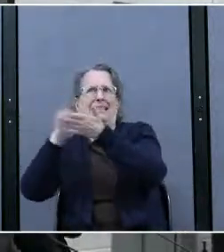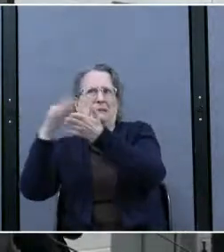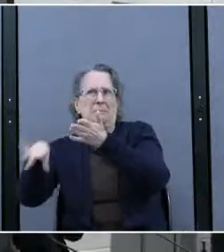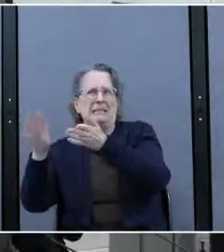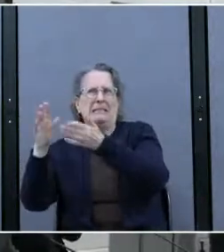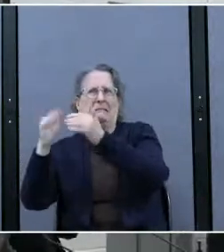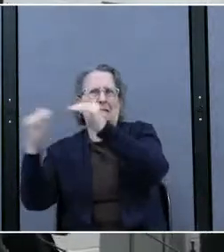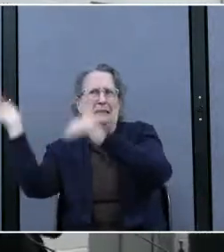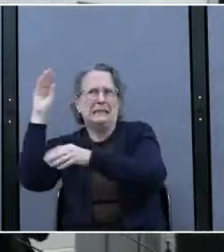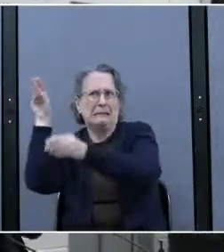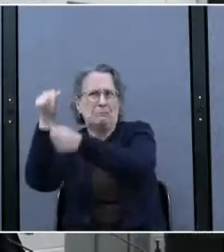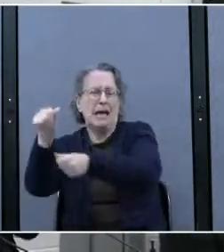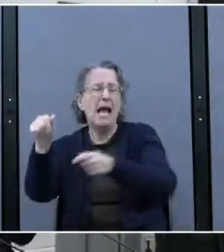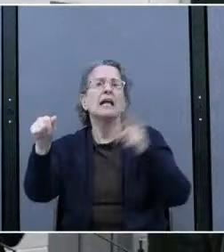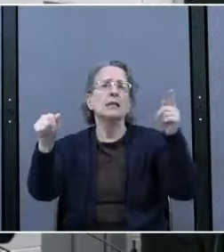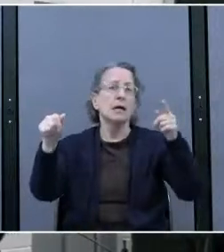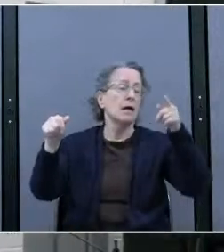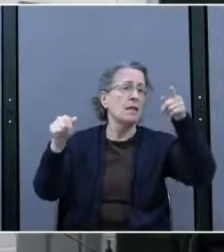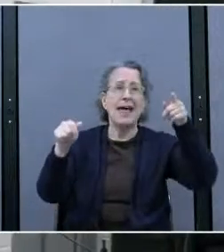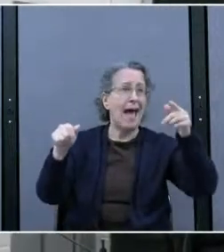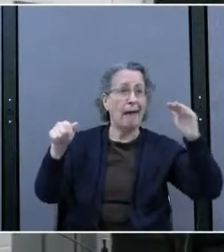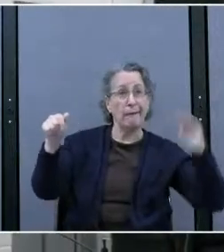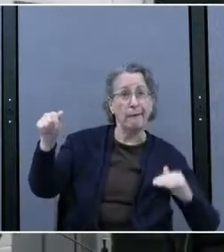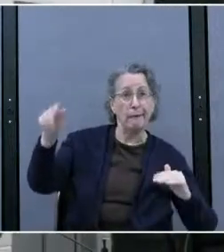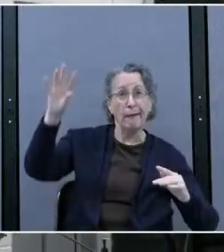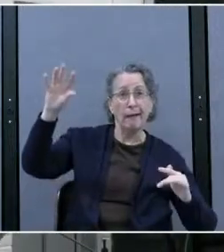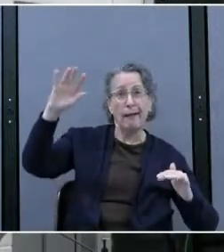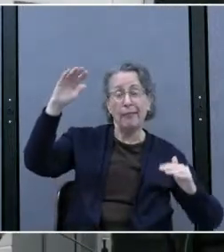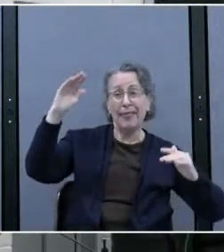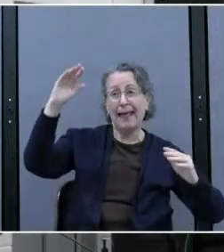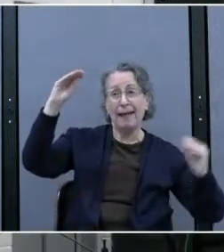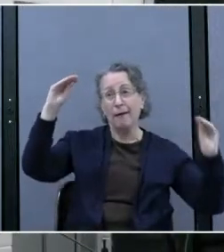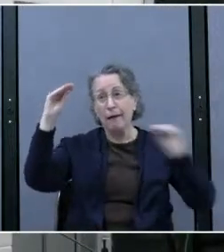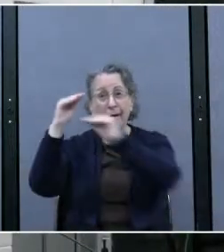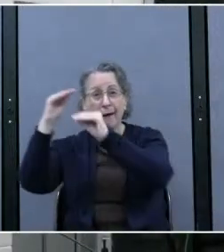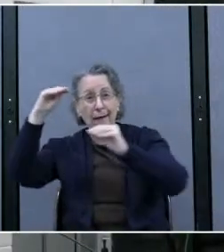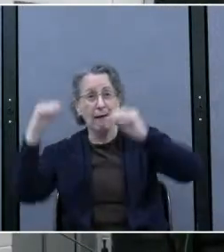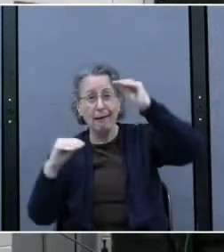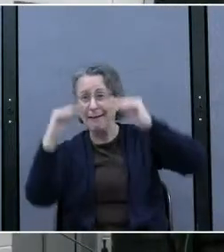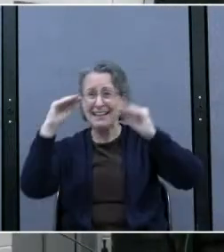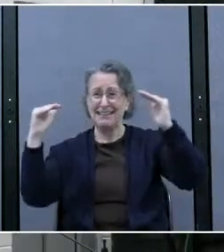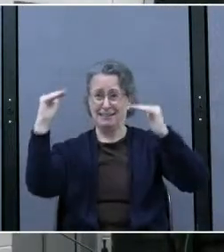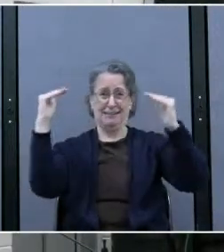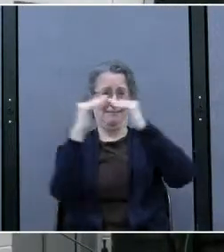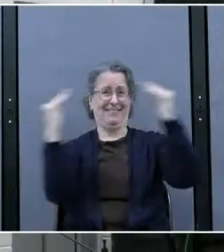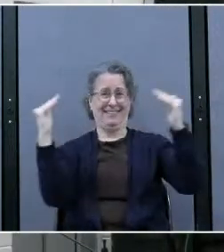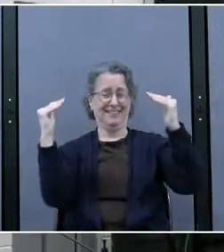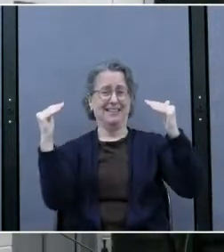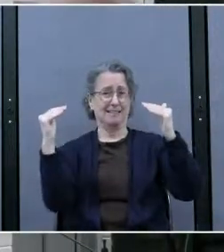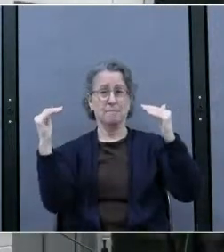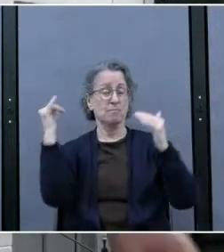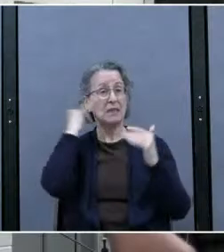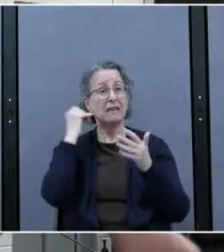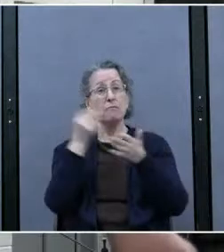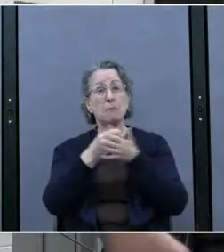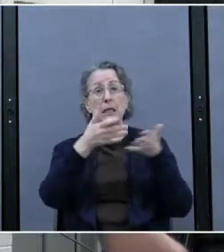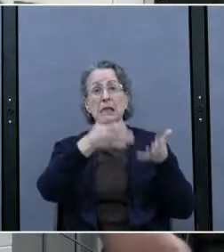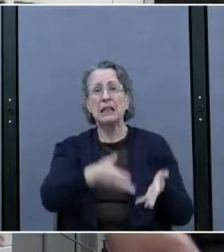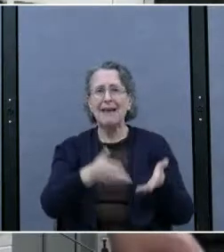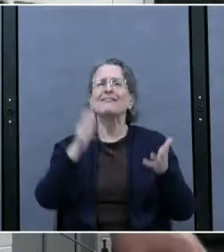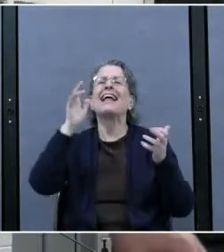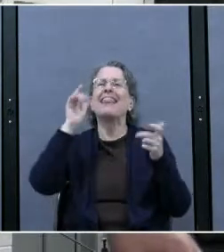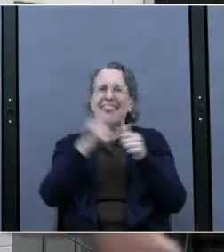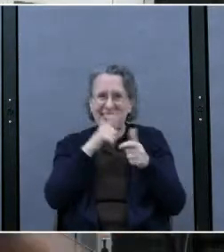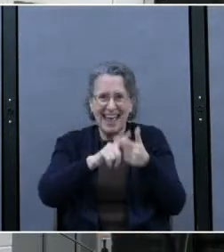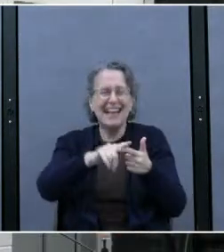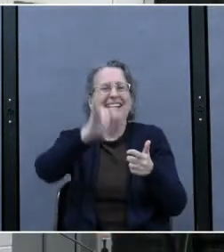it sort of all comes out in the wash. And if there's a surplus at the end of the year, or we do better than planned, it becomes part of the